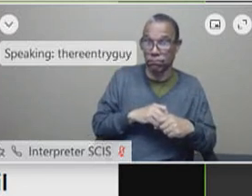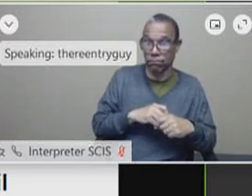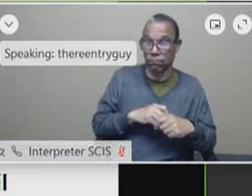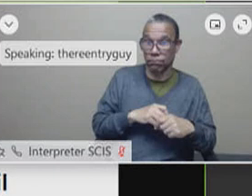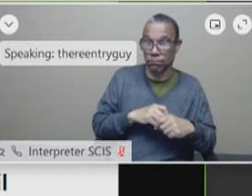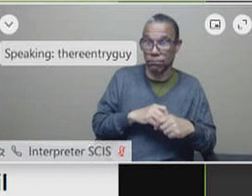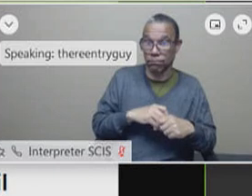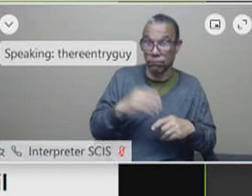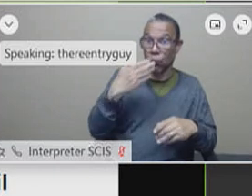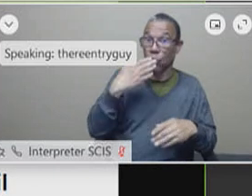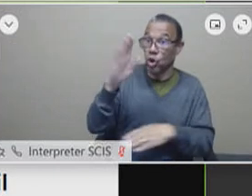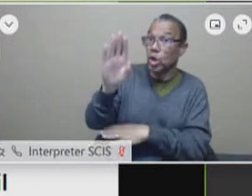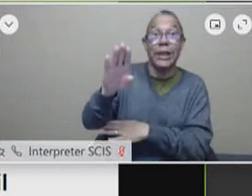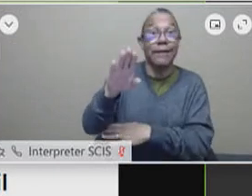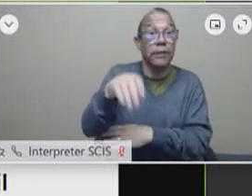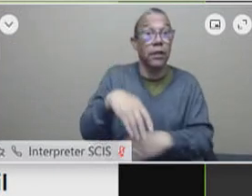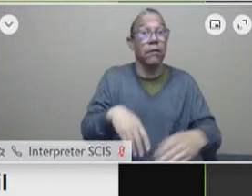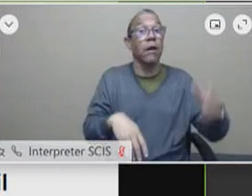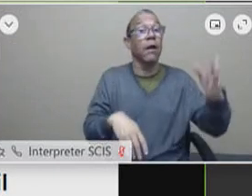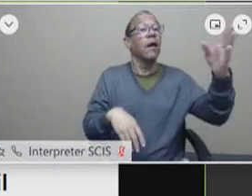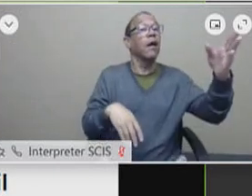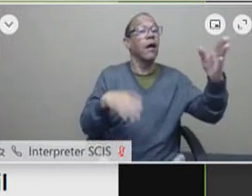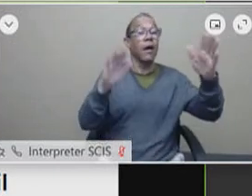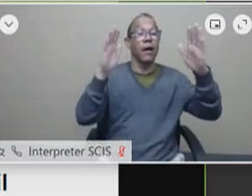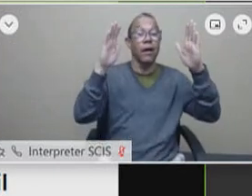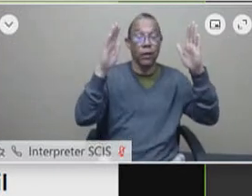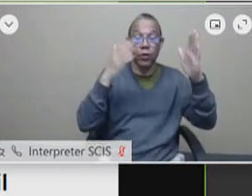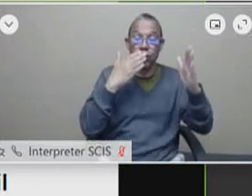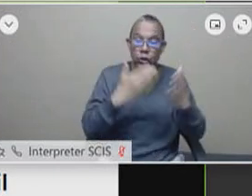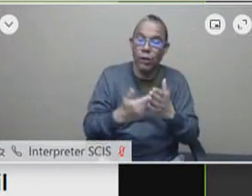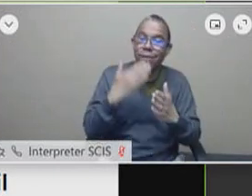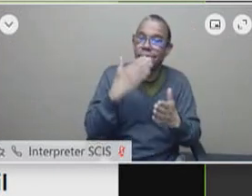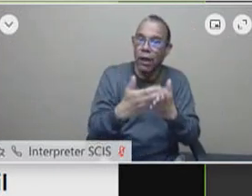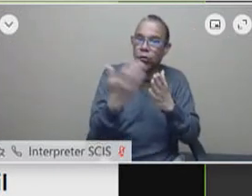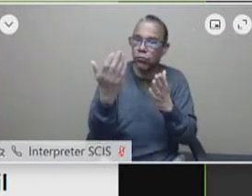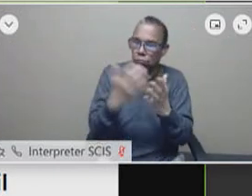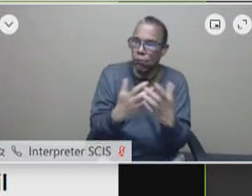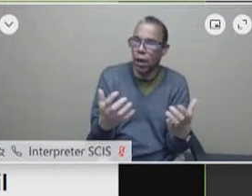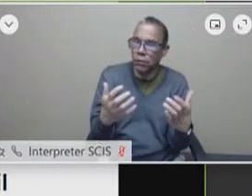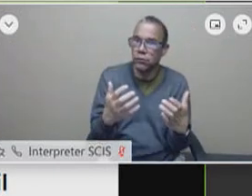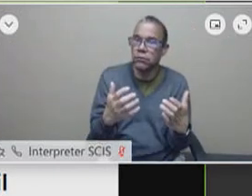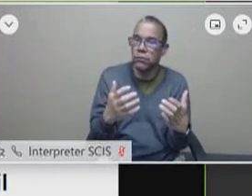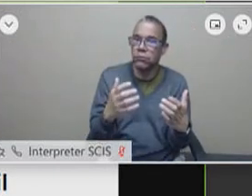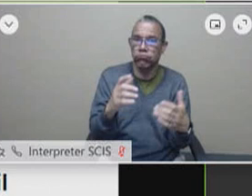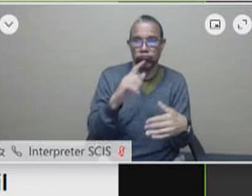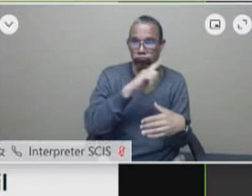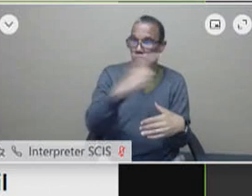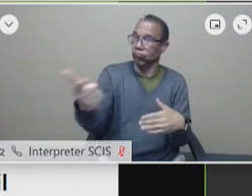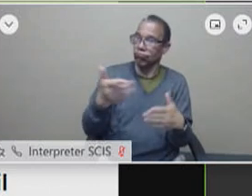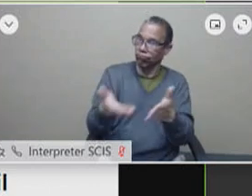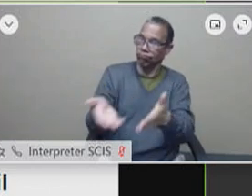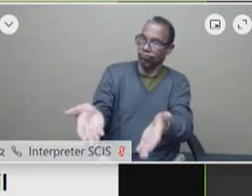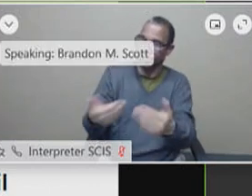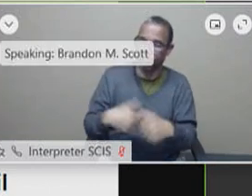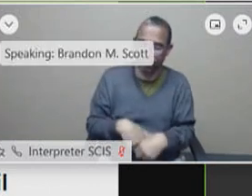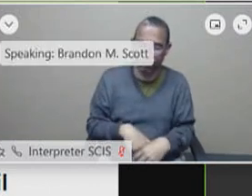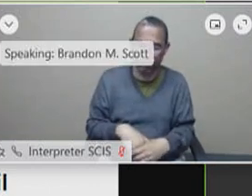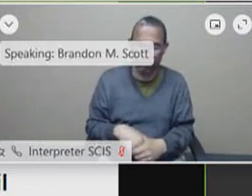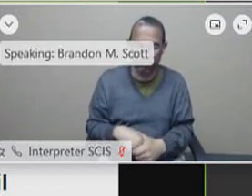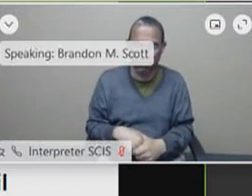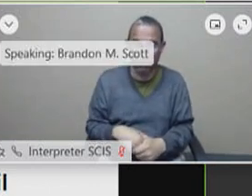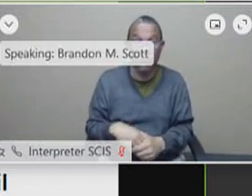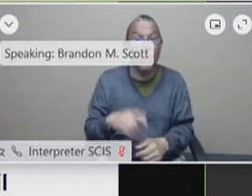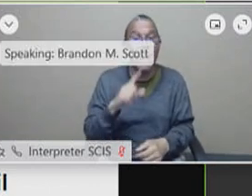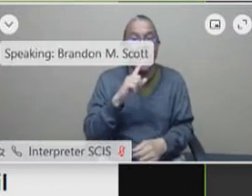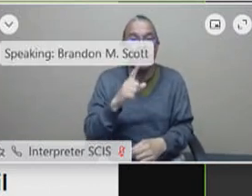Good evening. Hey, good evening, Kawan. Thank you so much. The floor is yours. Actually, this is